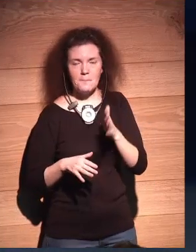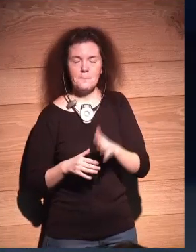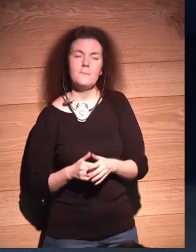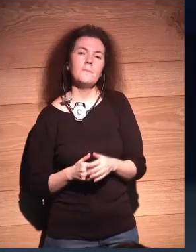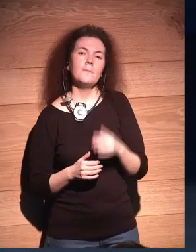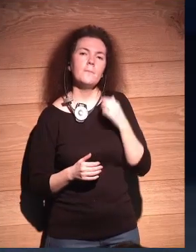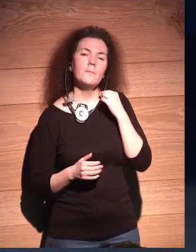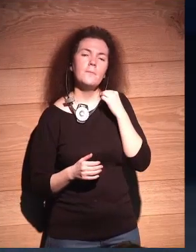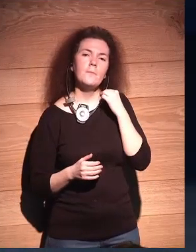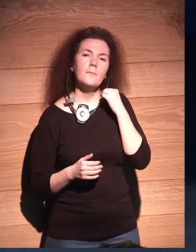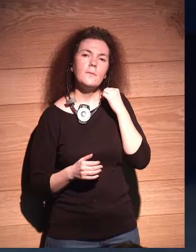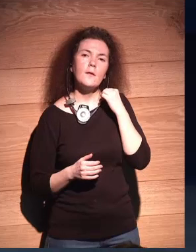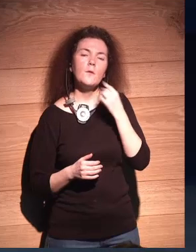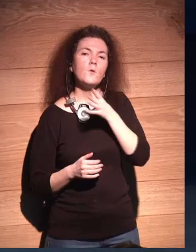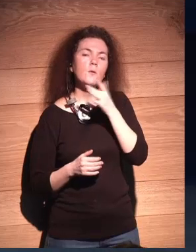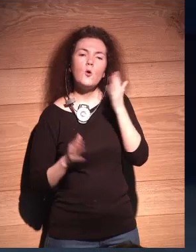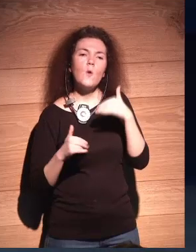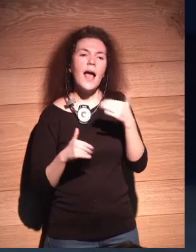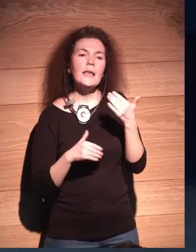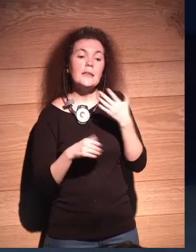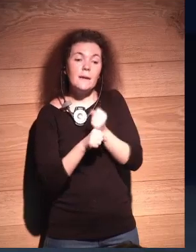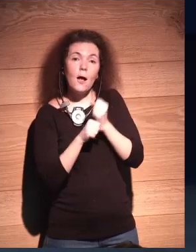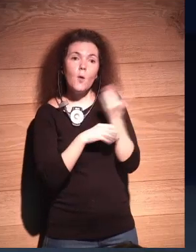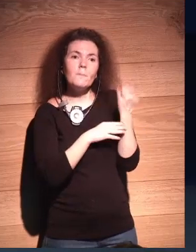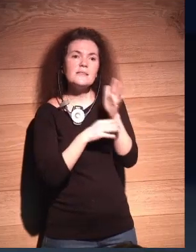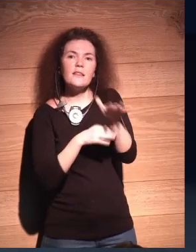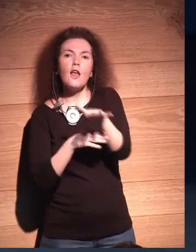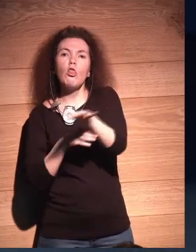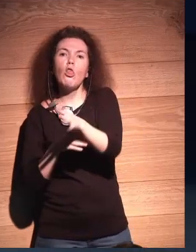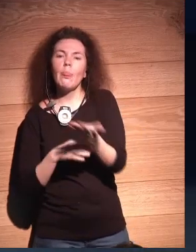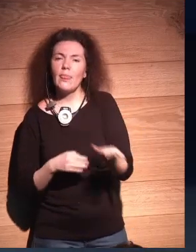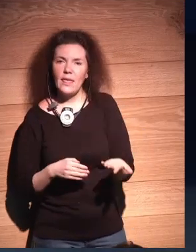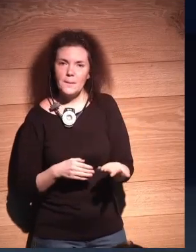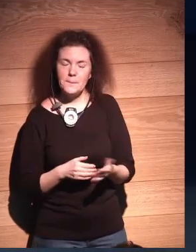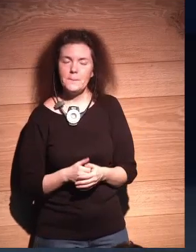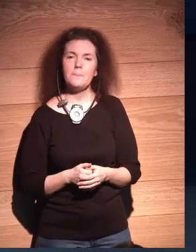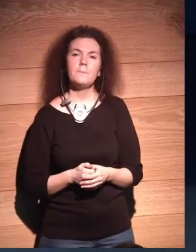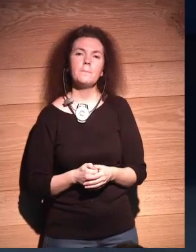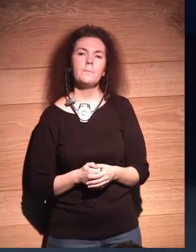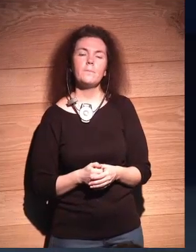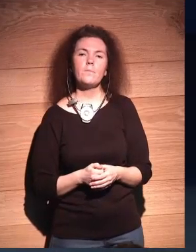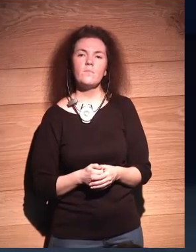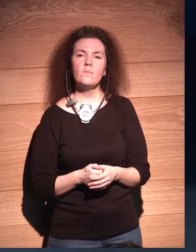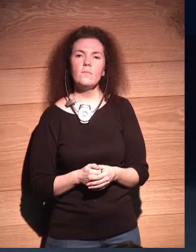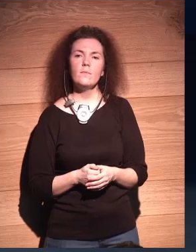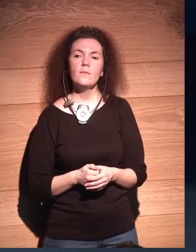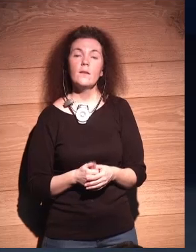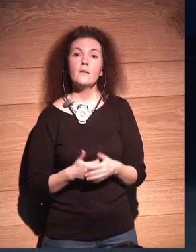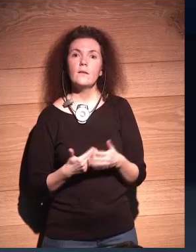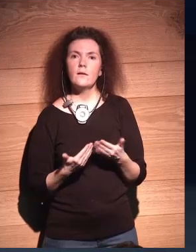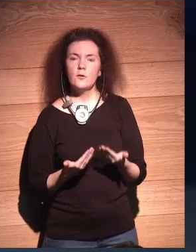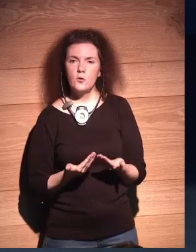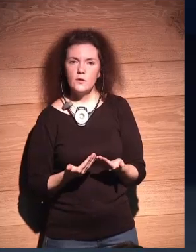places which you can put them. So I am doing things in other contexts, or finding ways around